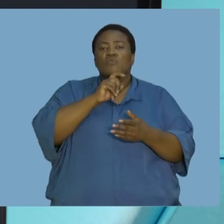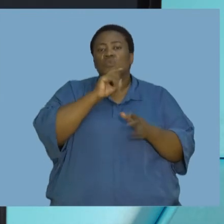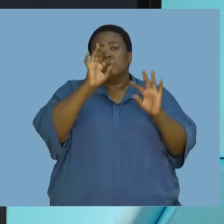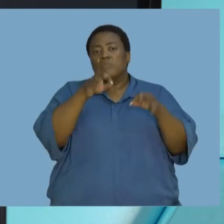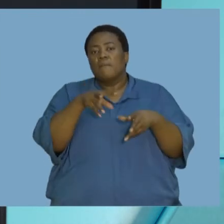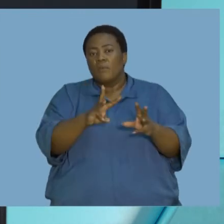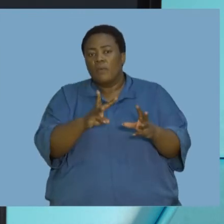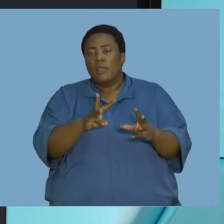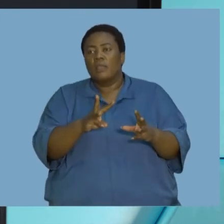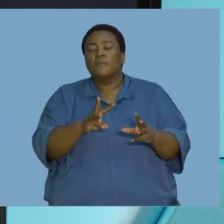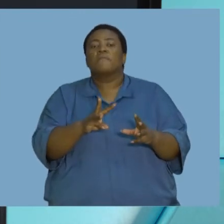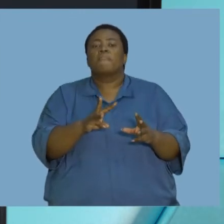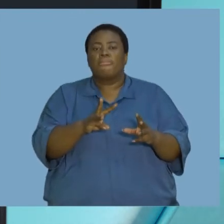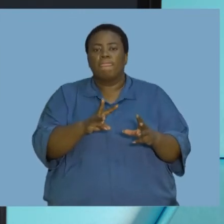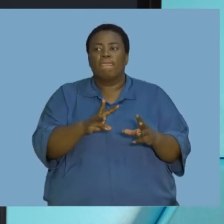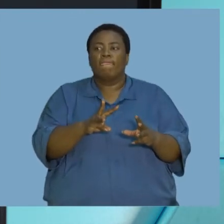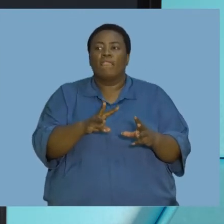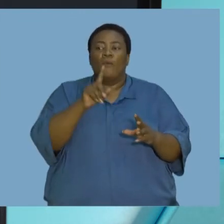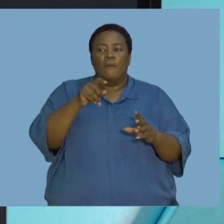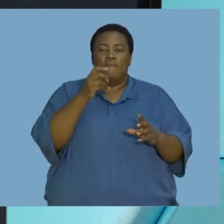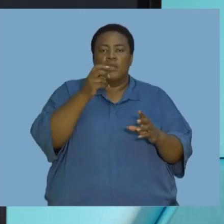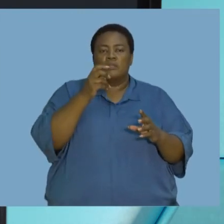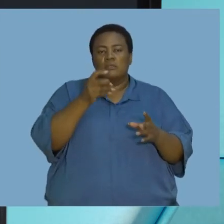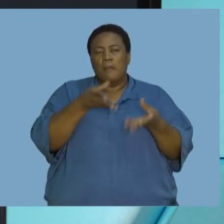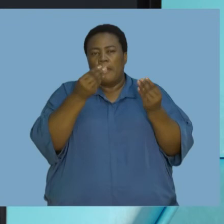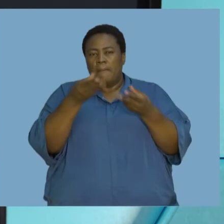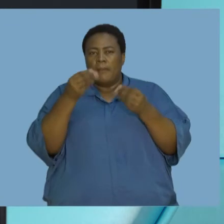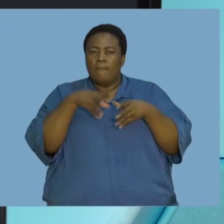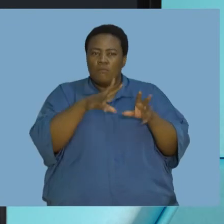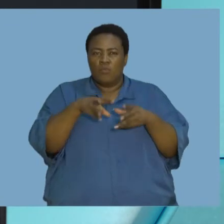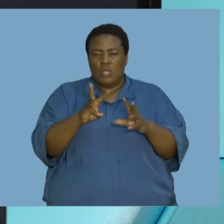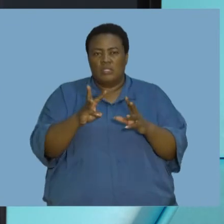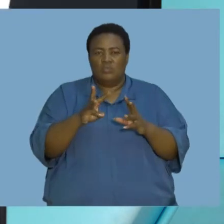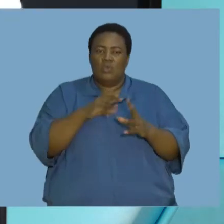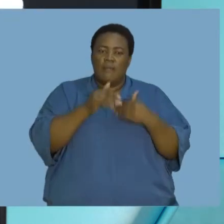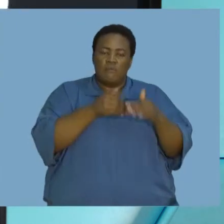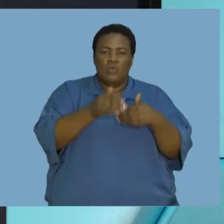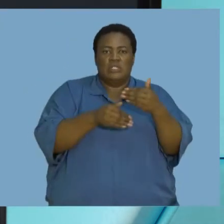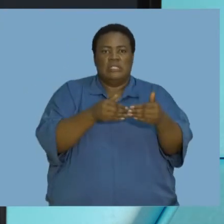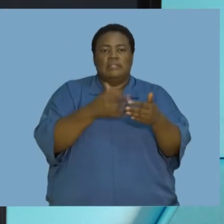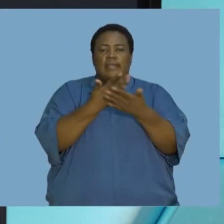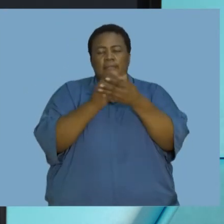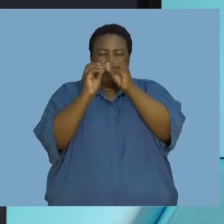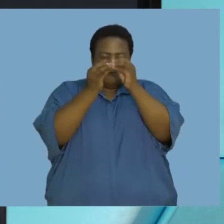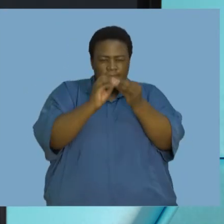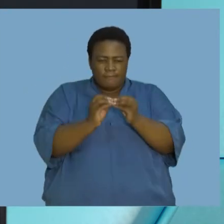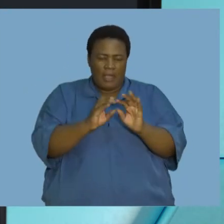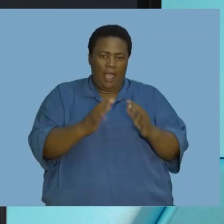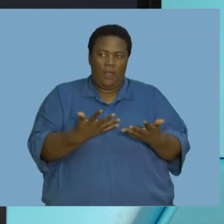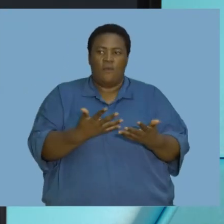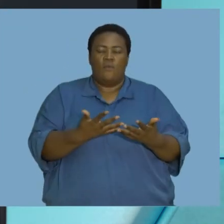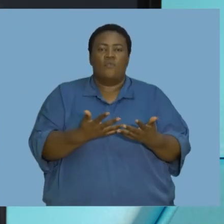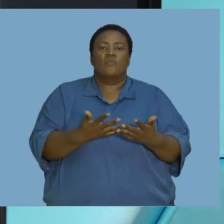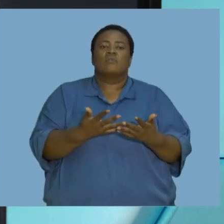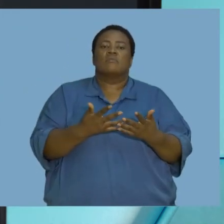used in the correct way to ensure that there is maximum productivity, we need to look at ways in which that processes can be